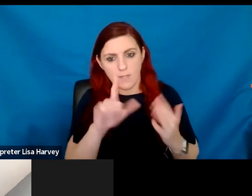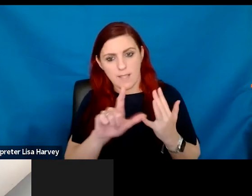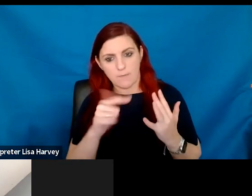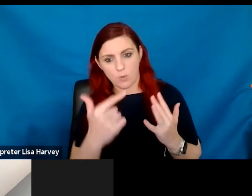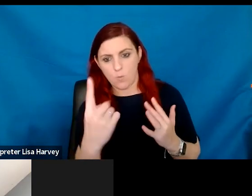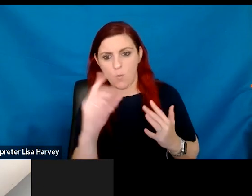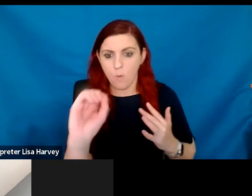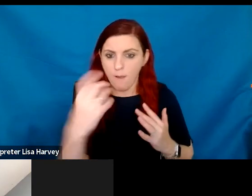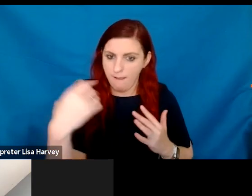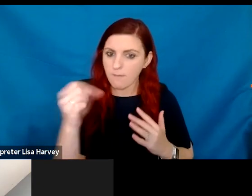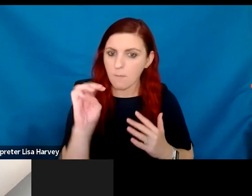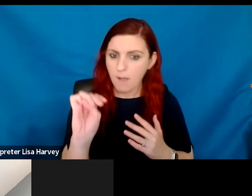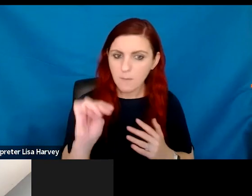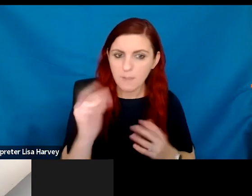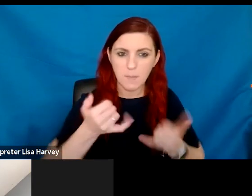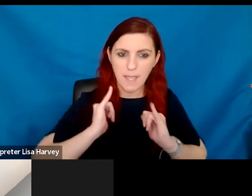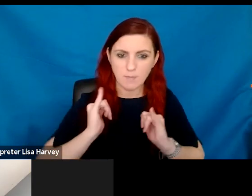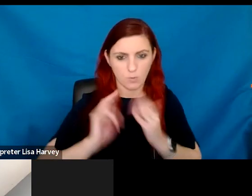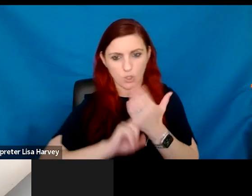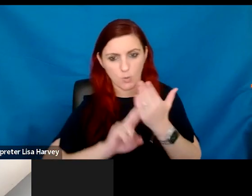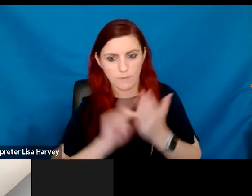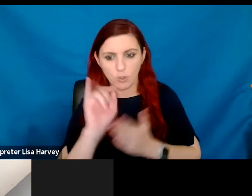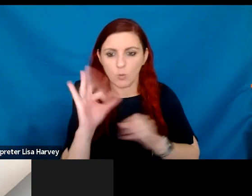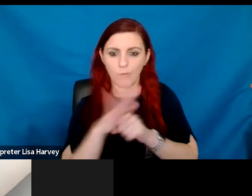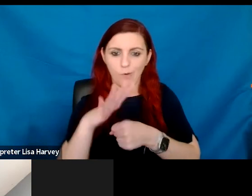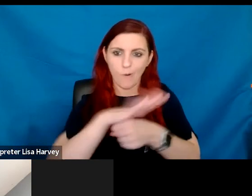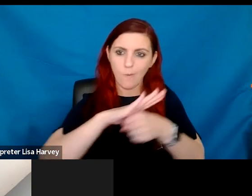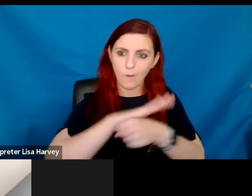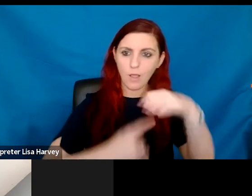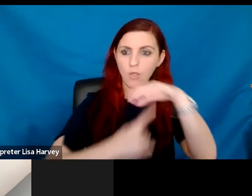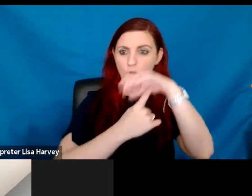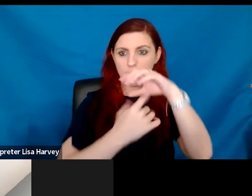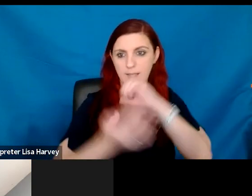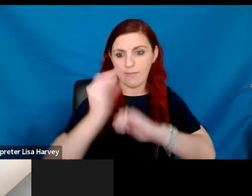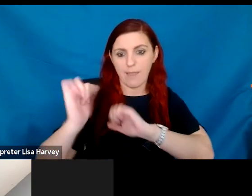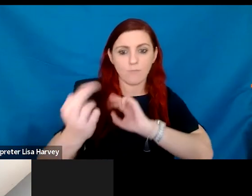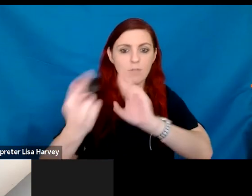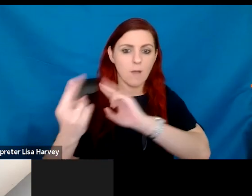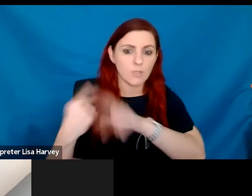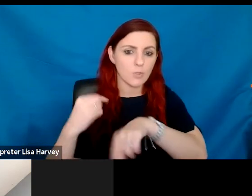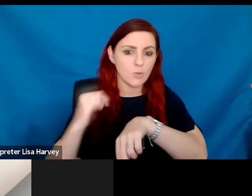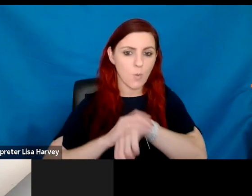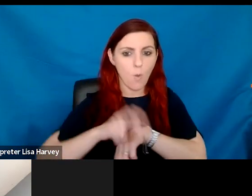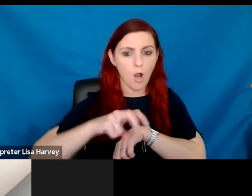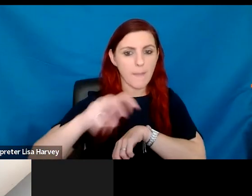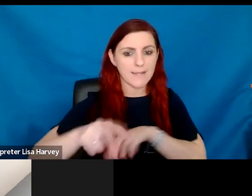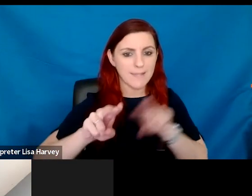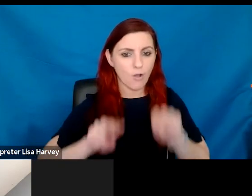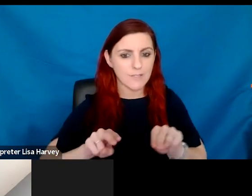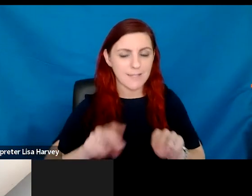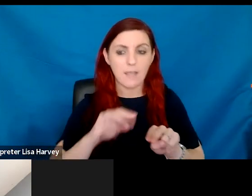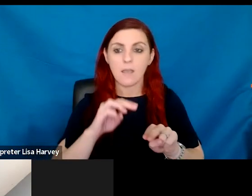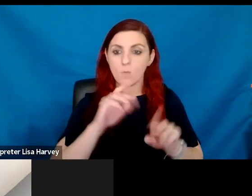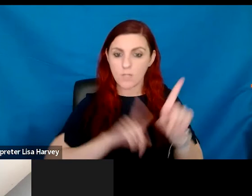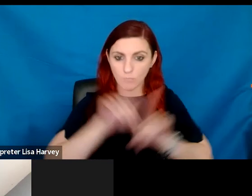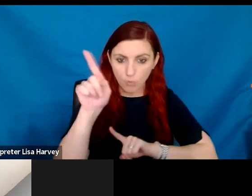has the potential to be a useful tool for local authorities when responding to walkability audits with improvements to our